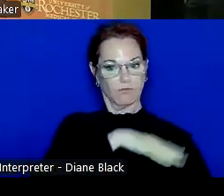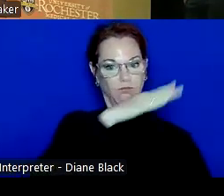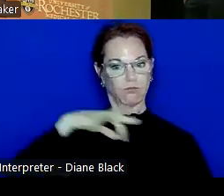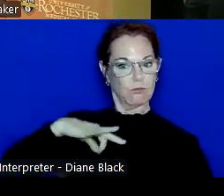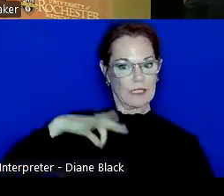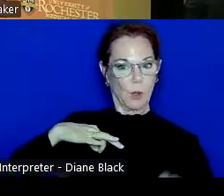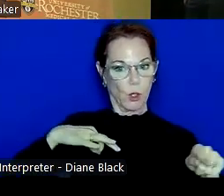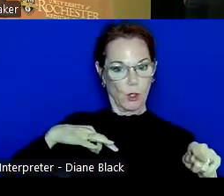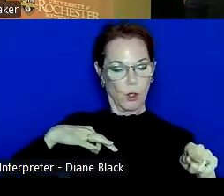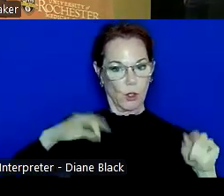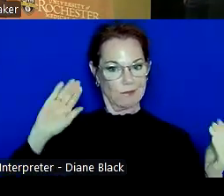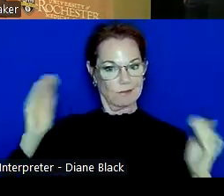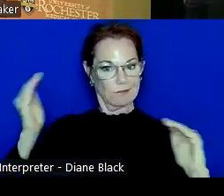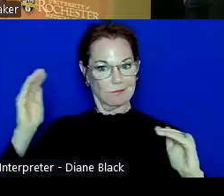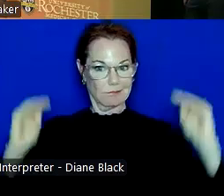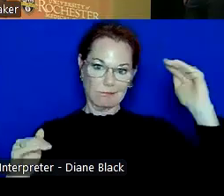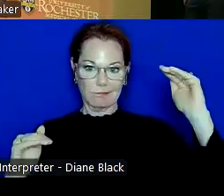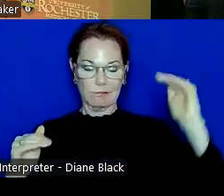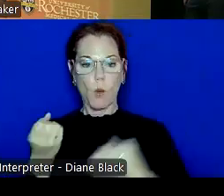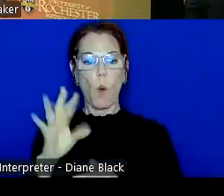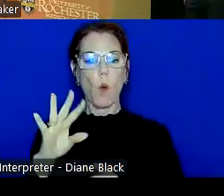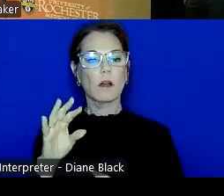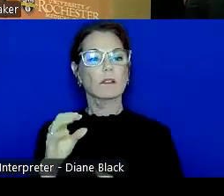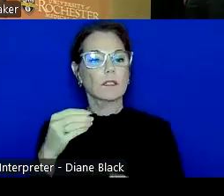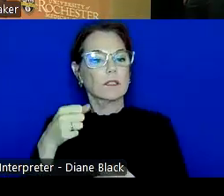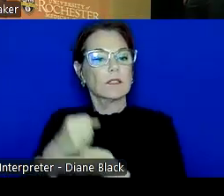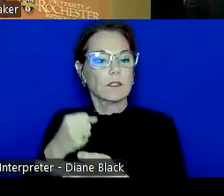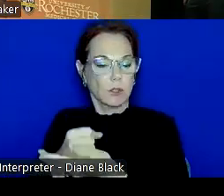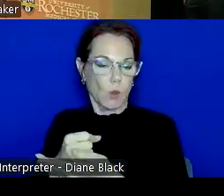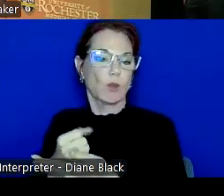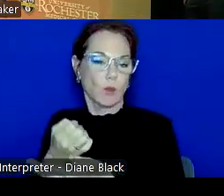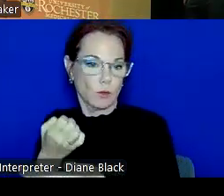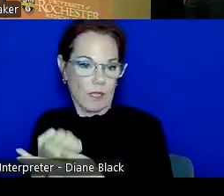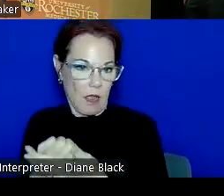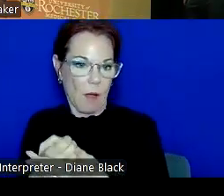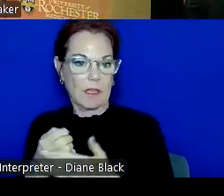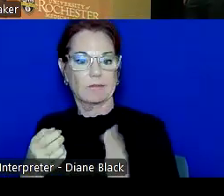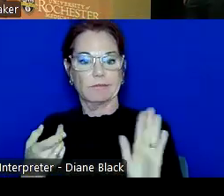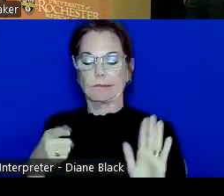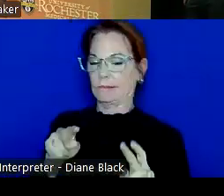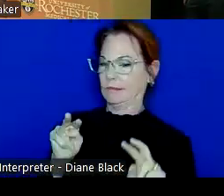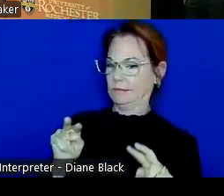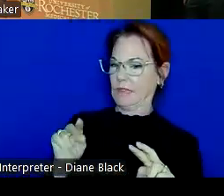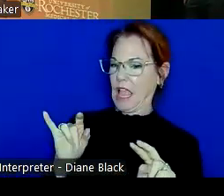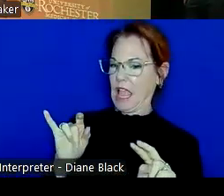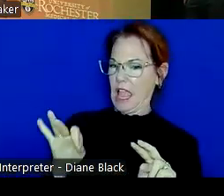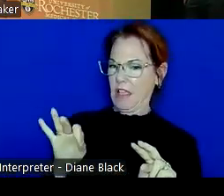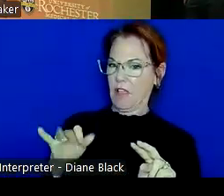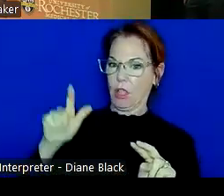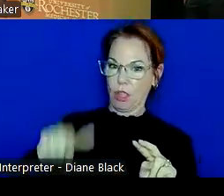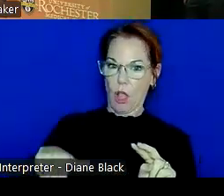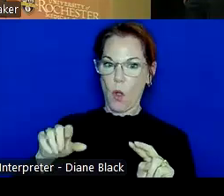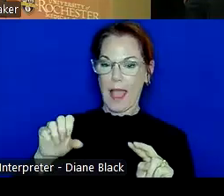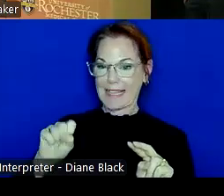Or even thinking about socioeconomic status, we'll see that racial disparity continues whether a person is low SES or if they're